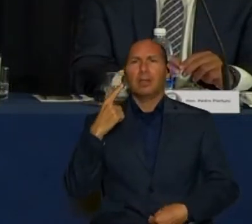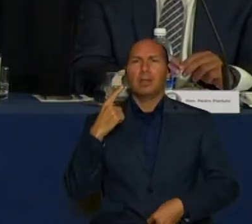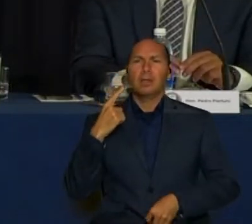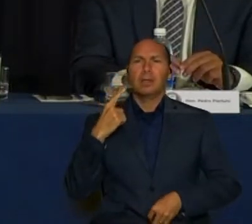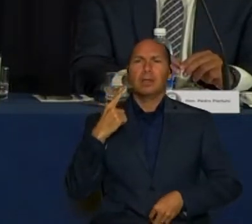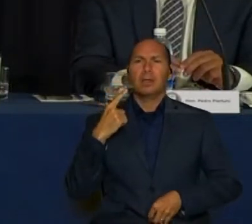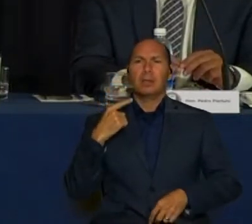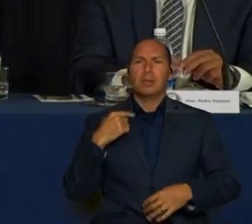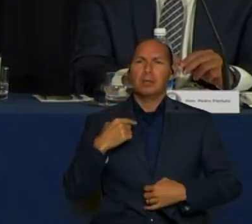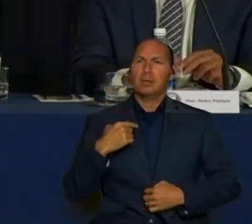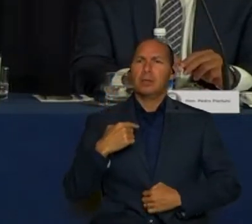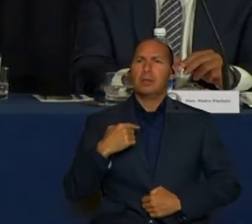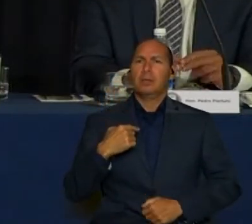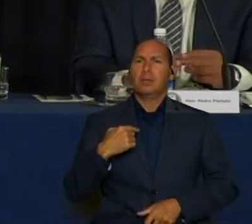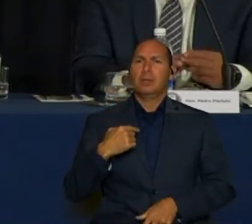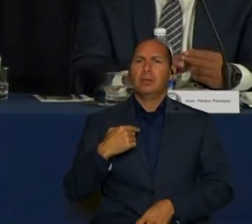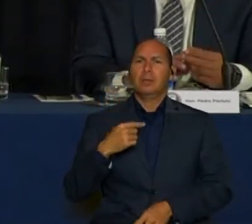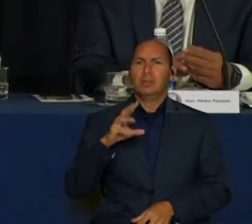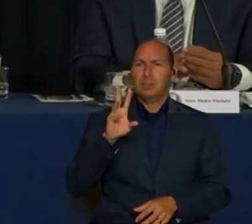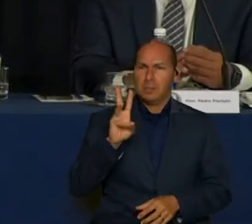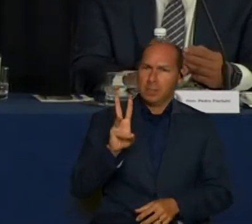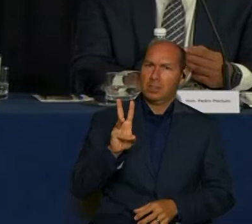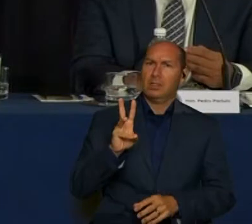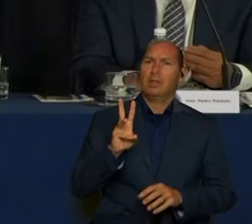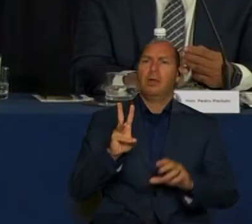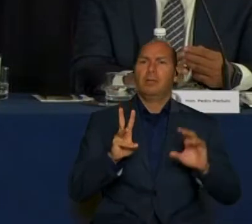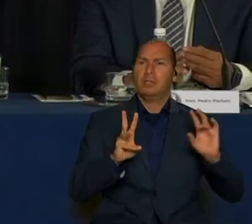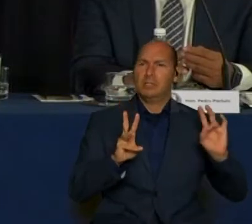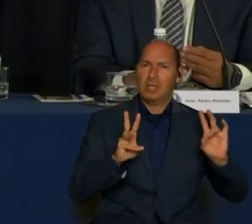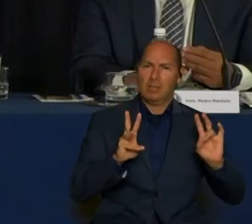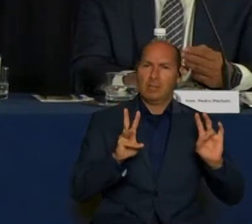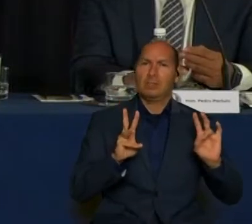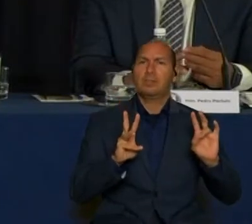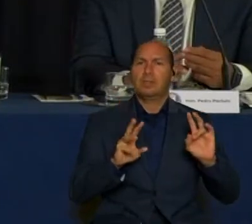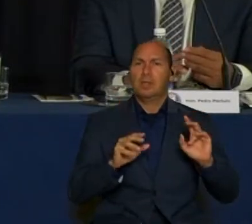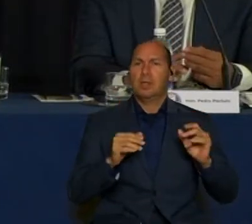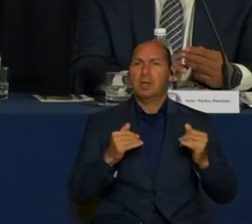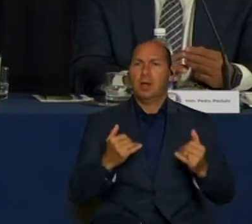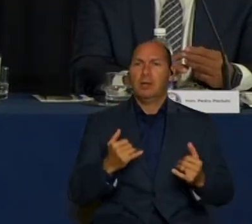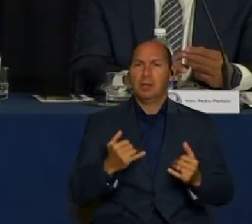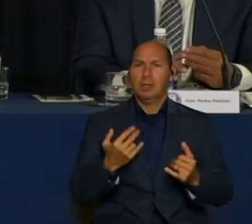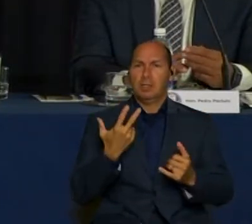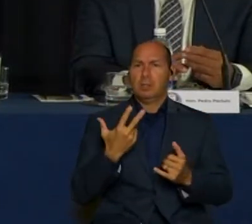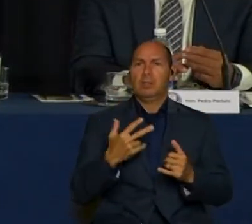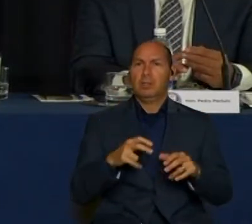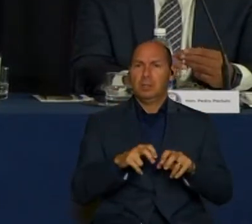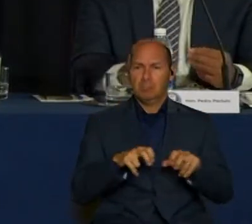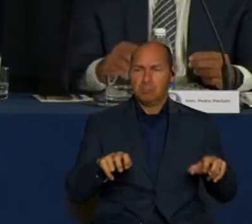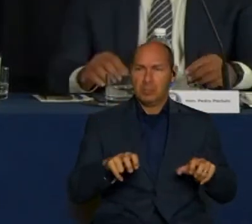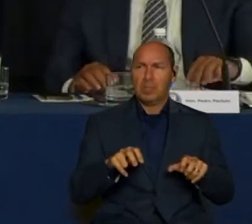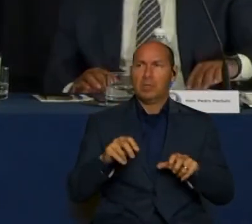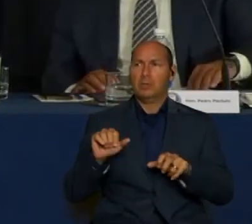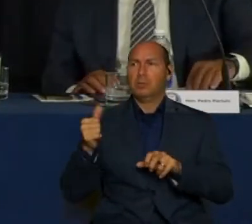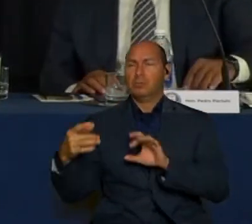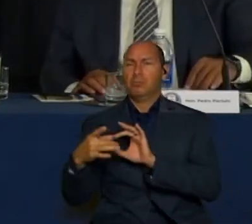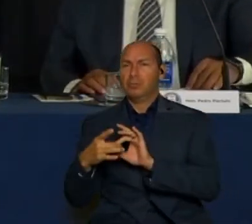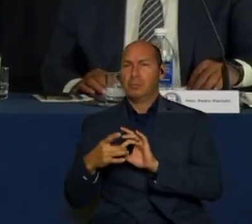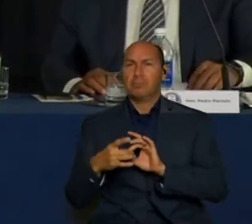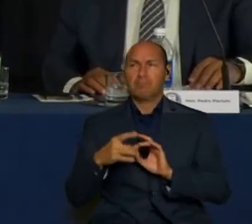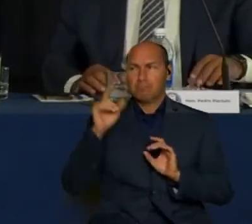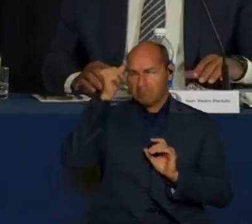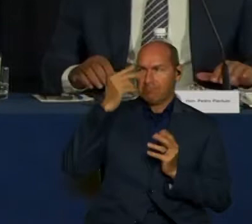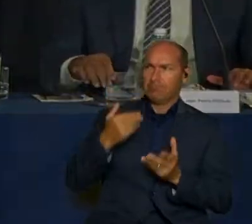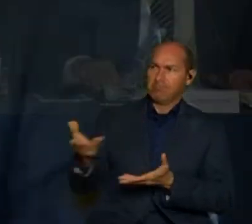have 6 of the 7 board members now. We have 3 on the line and 3 here. And the governor wanted to say a few words. Thank you,